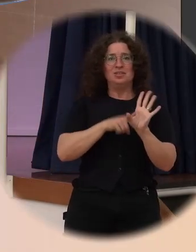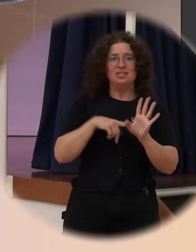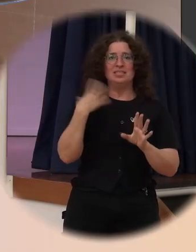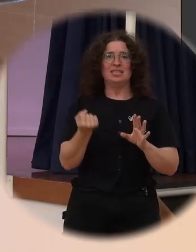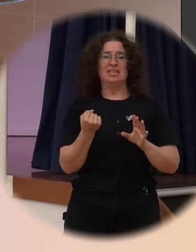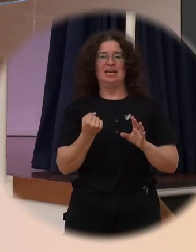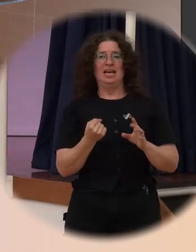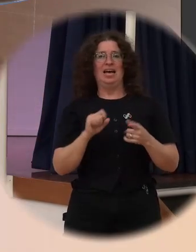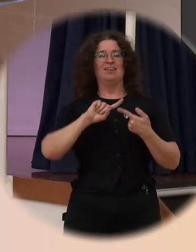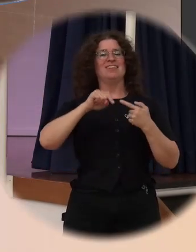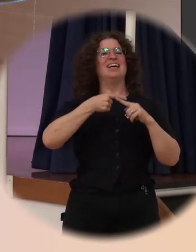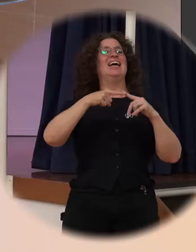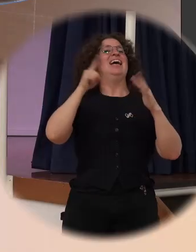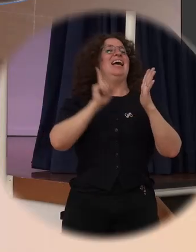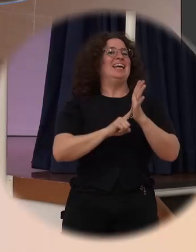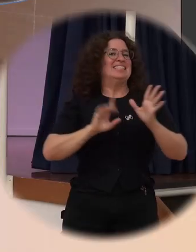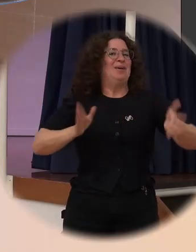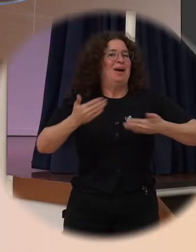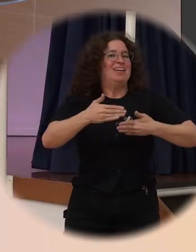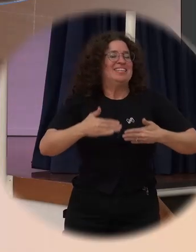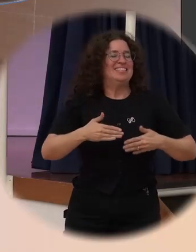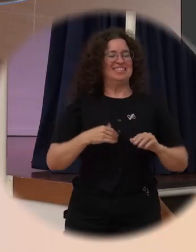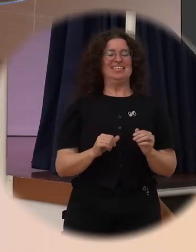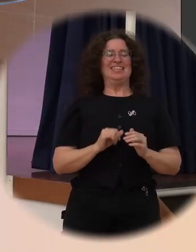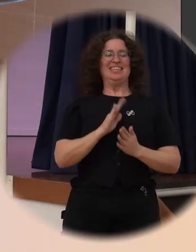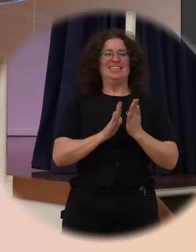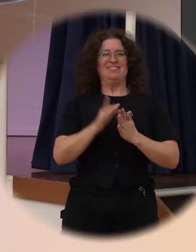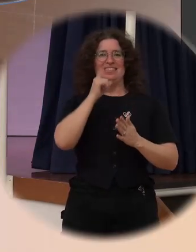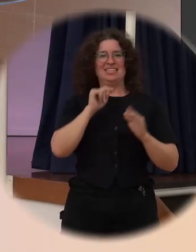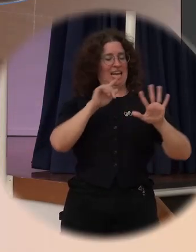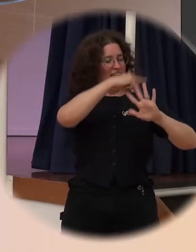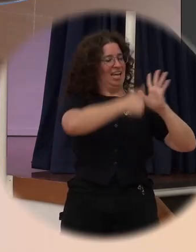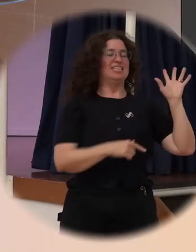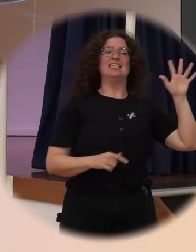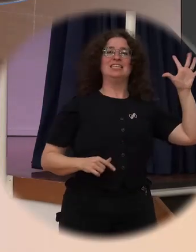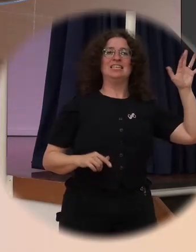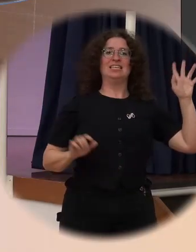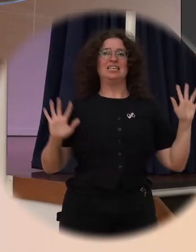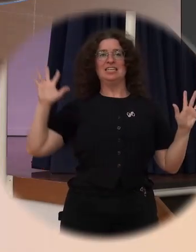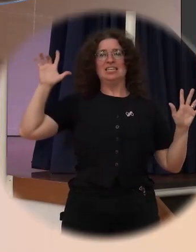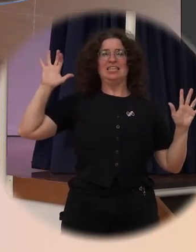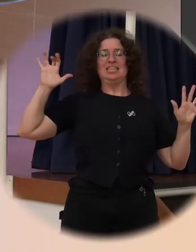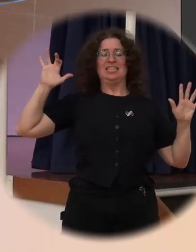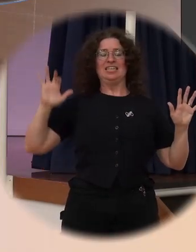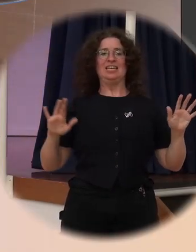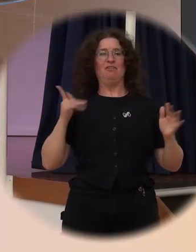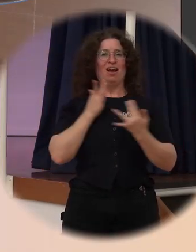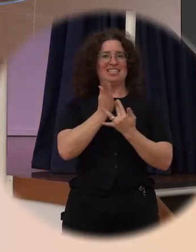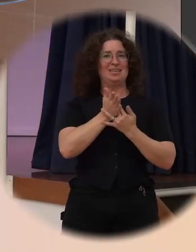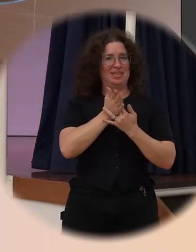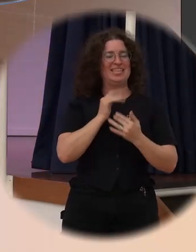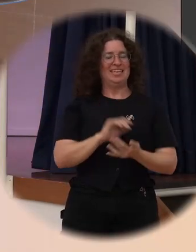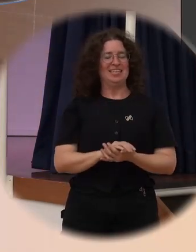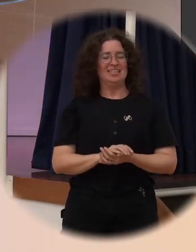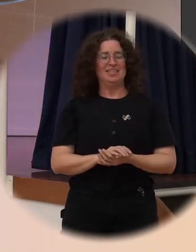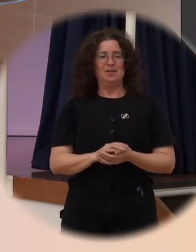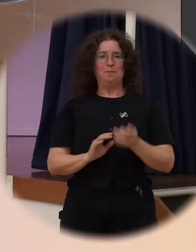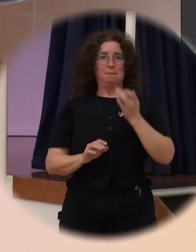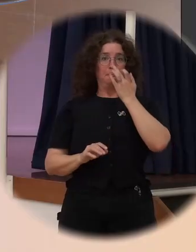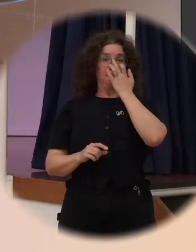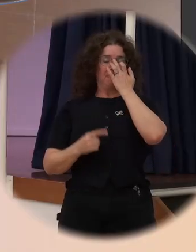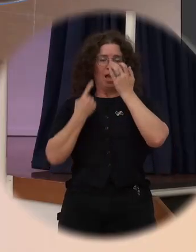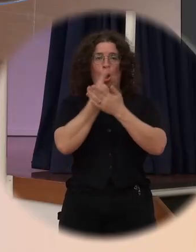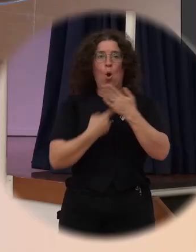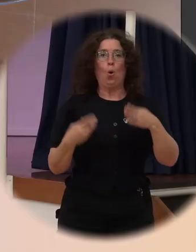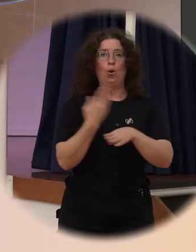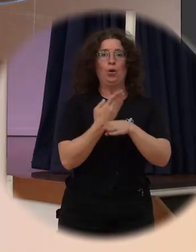XR package which allows you to detect your hand gestures. And it needs to be, and it only works